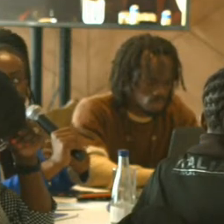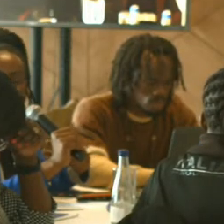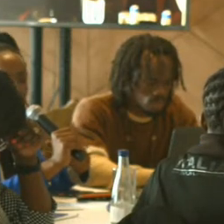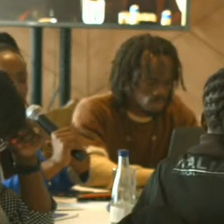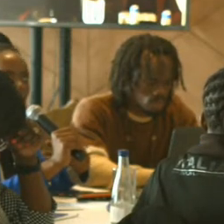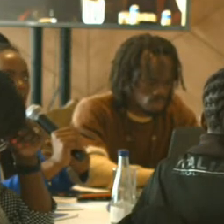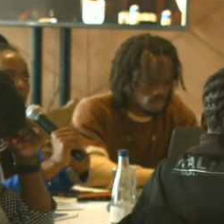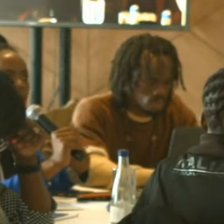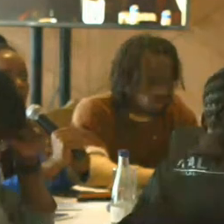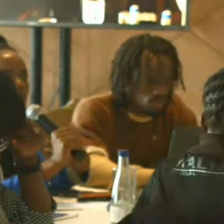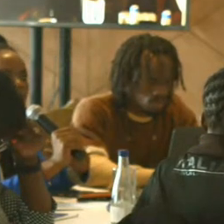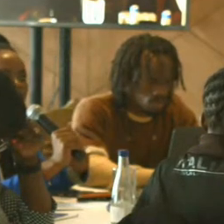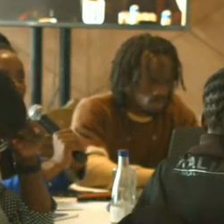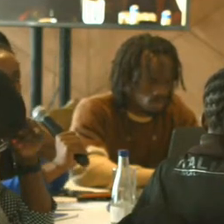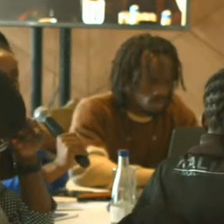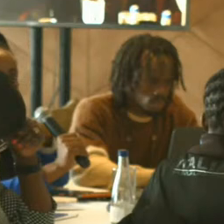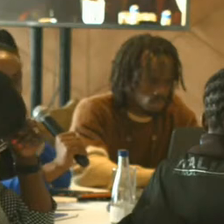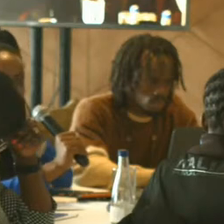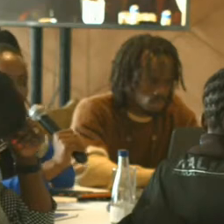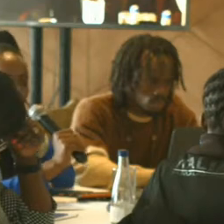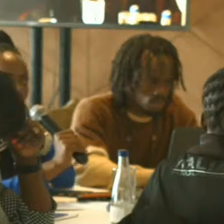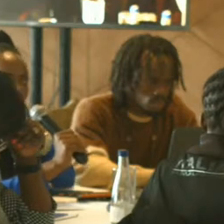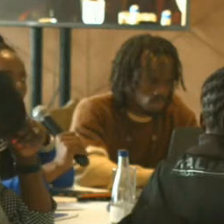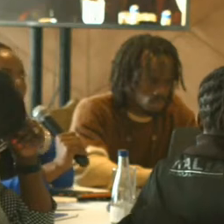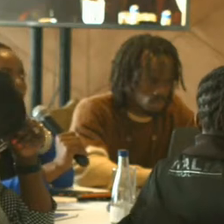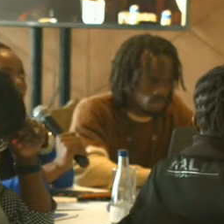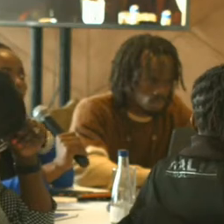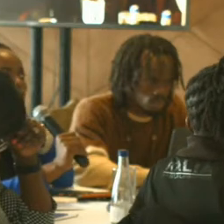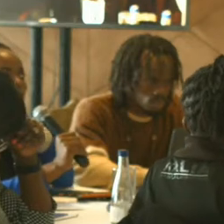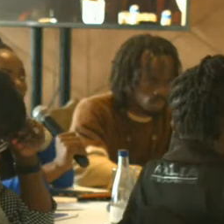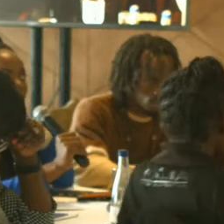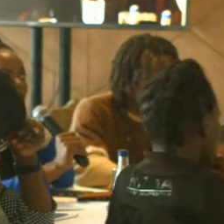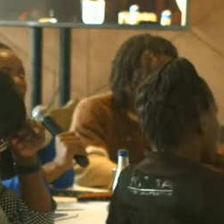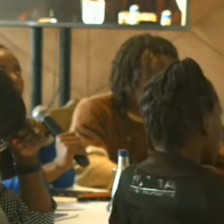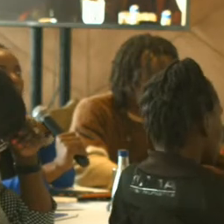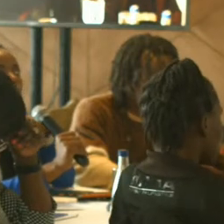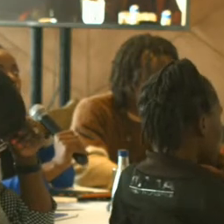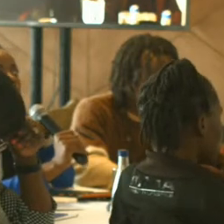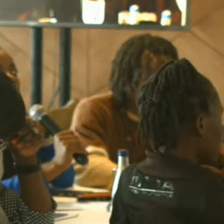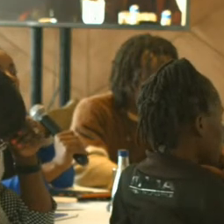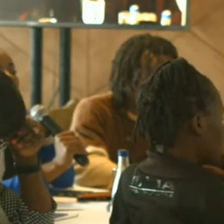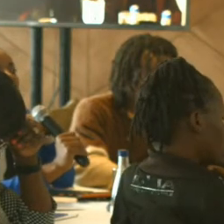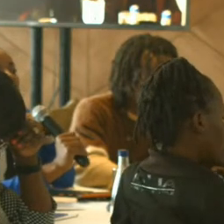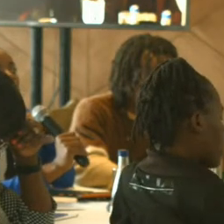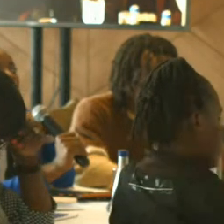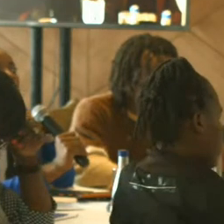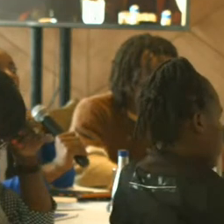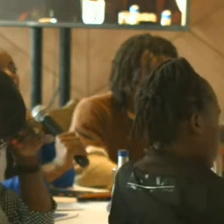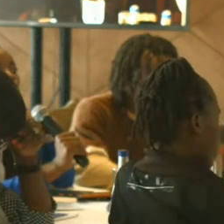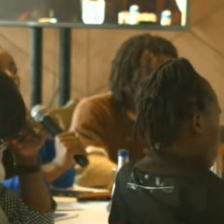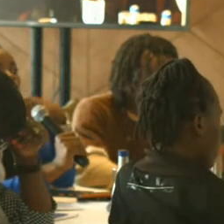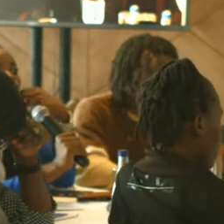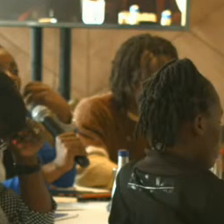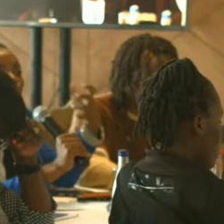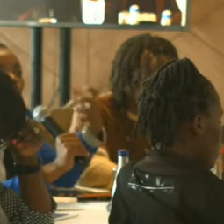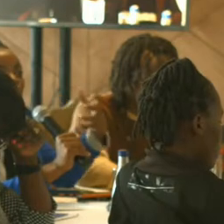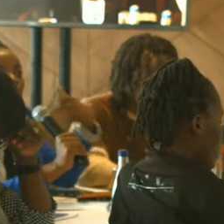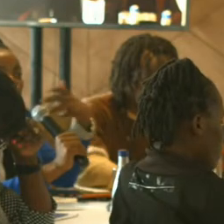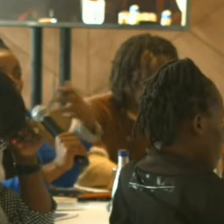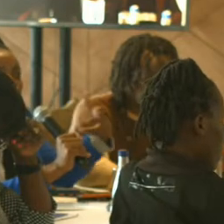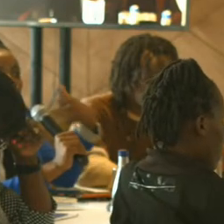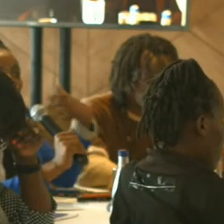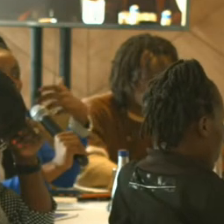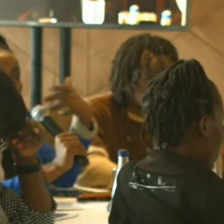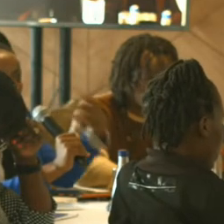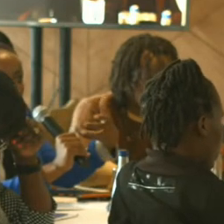their self um their self Wellness or how they relate with others because when you're in a